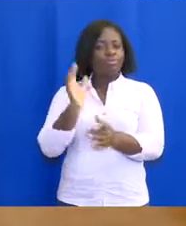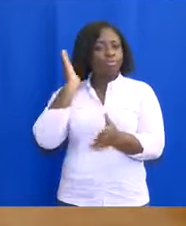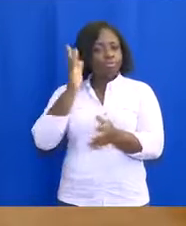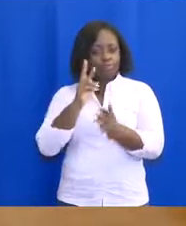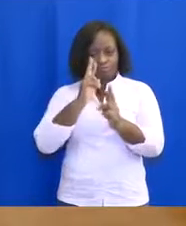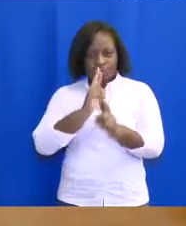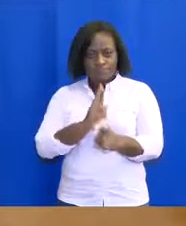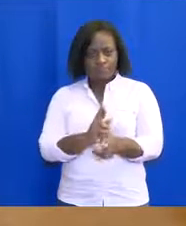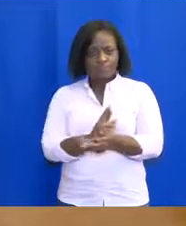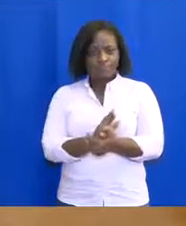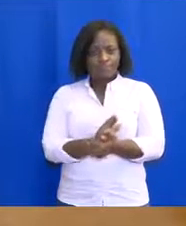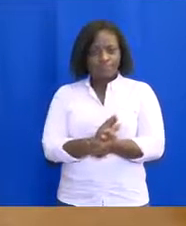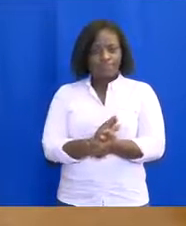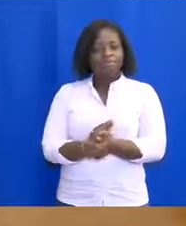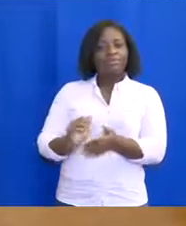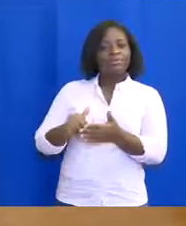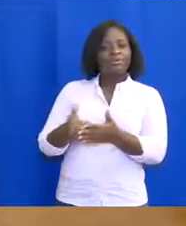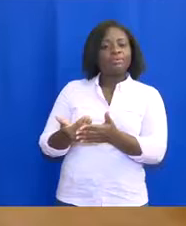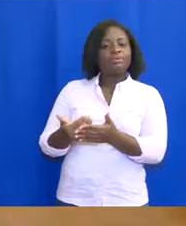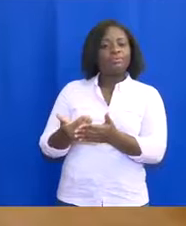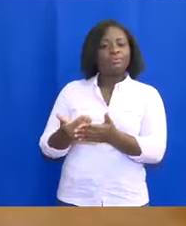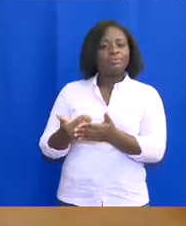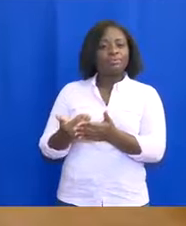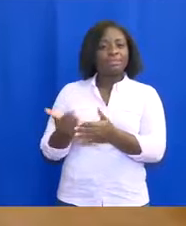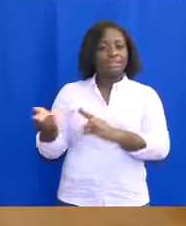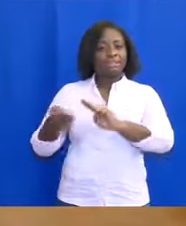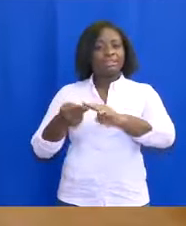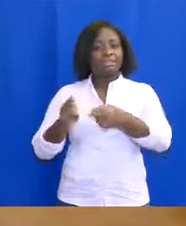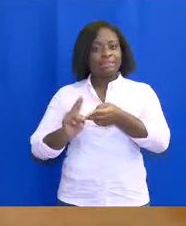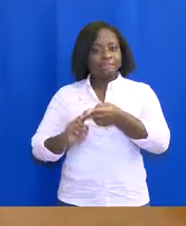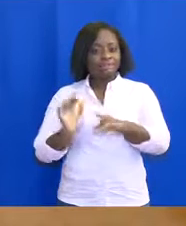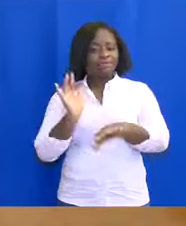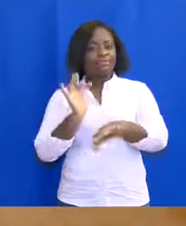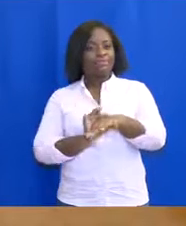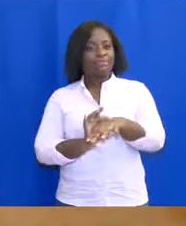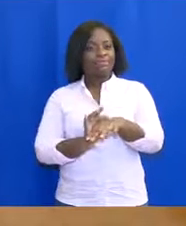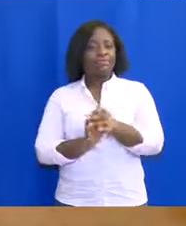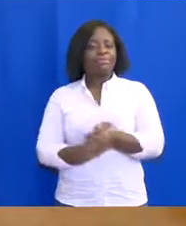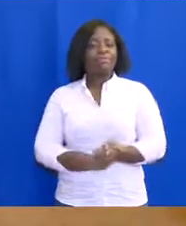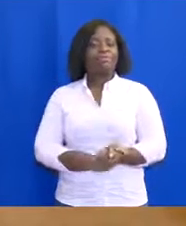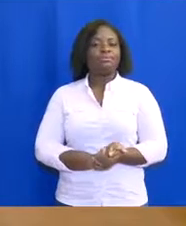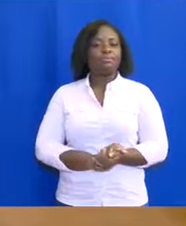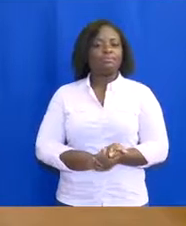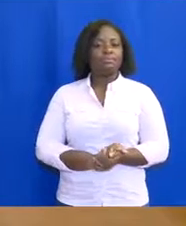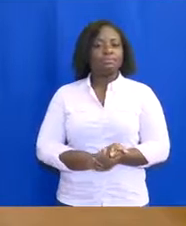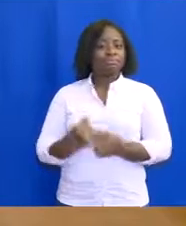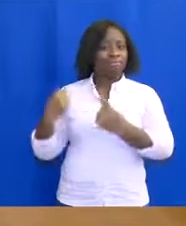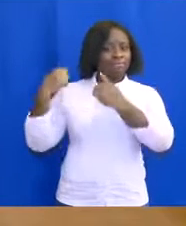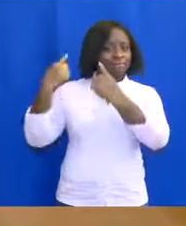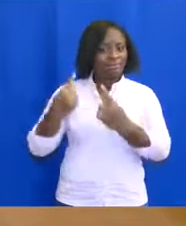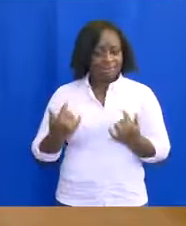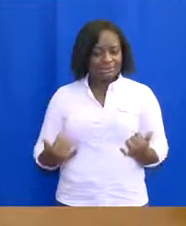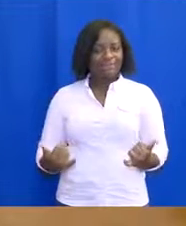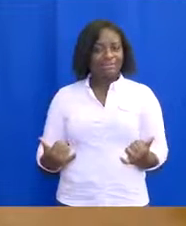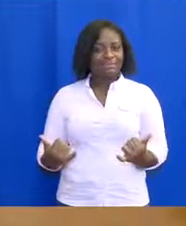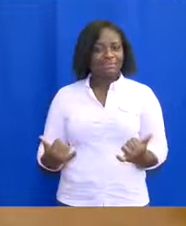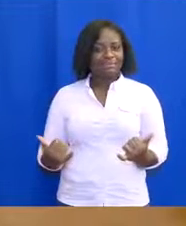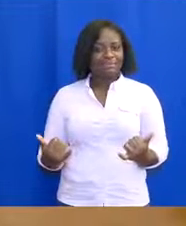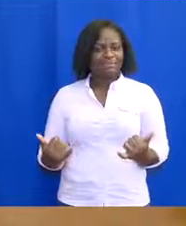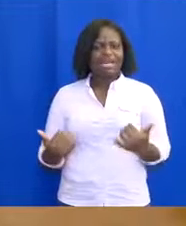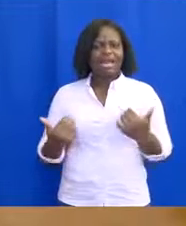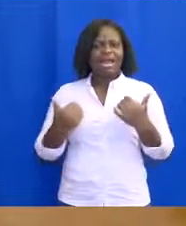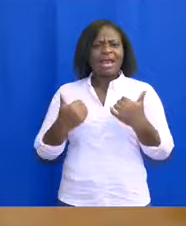the event of a flare-up in our number of infections. Since then,